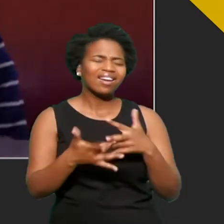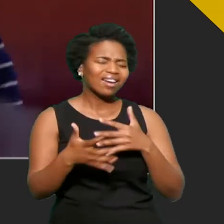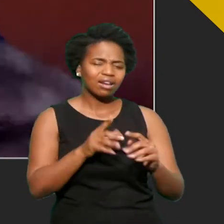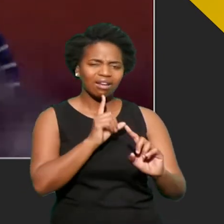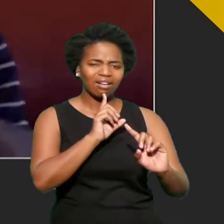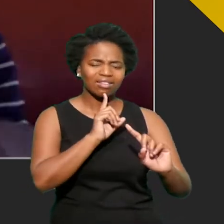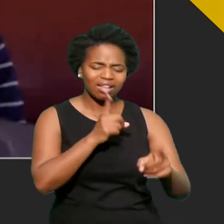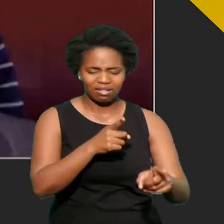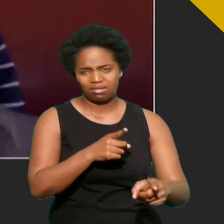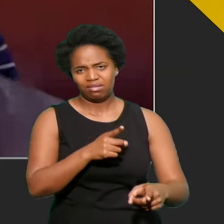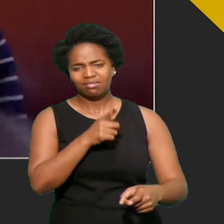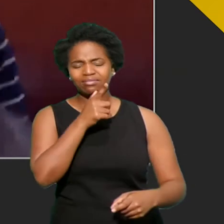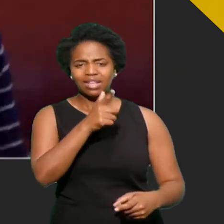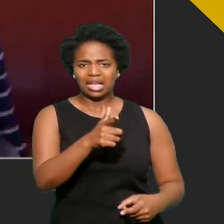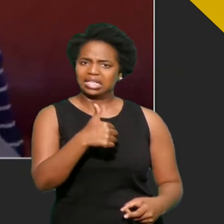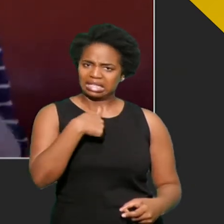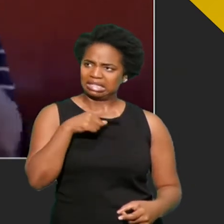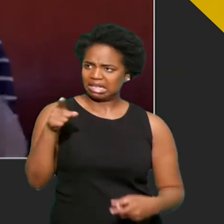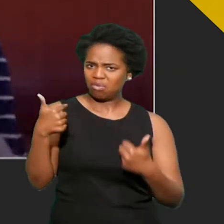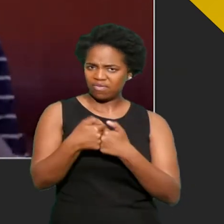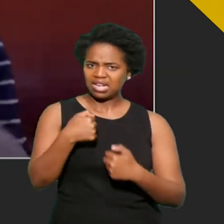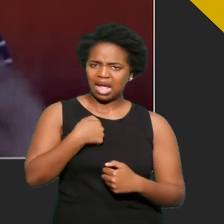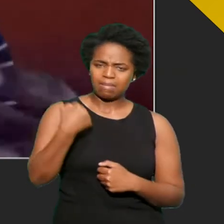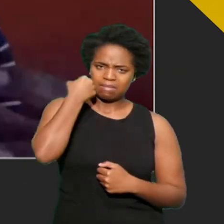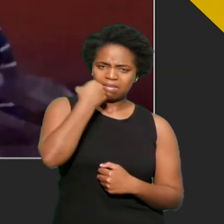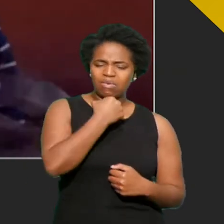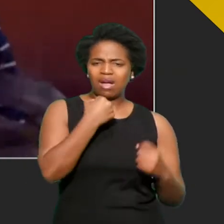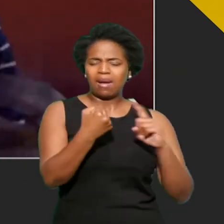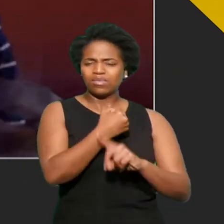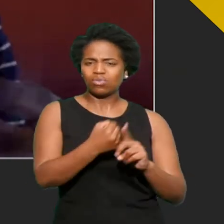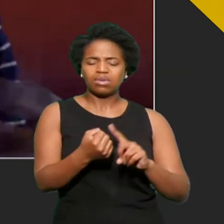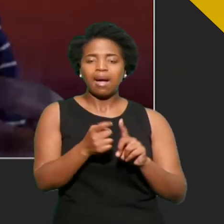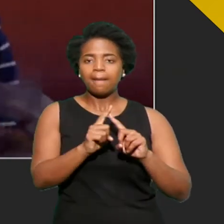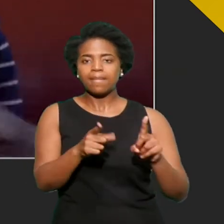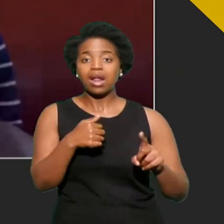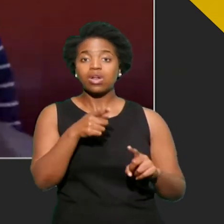members that you trust, that won't use it as a point of gossip.